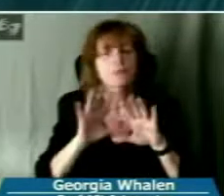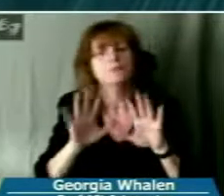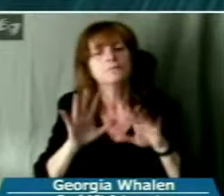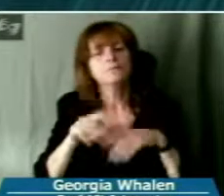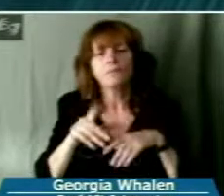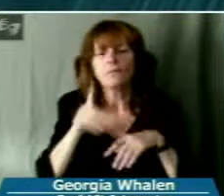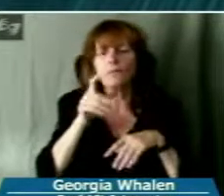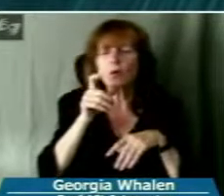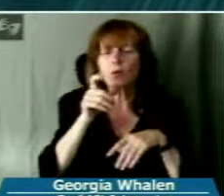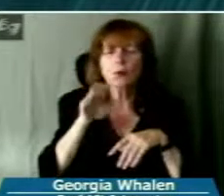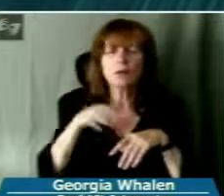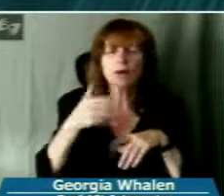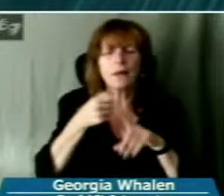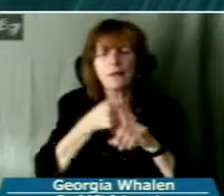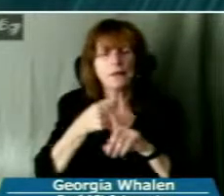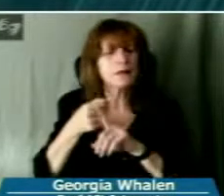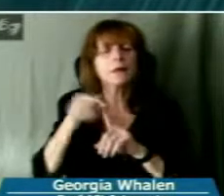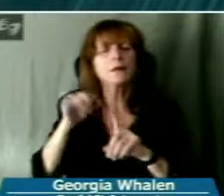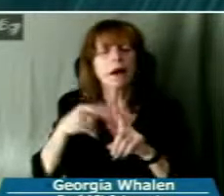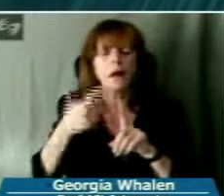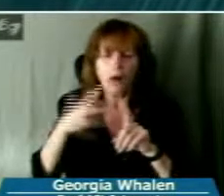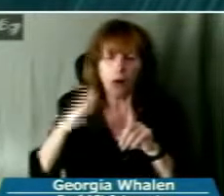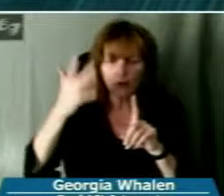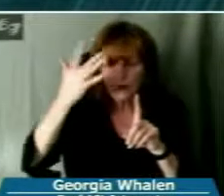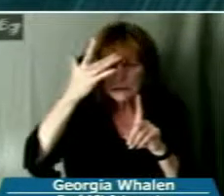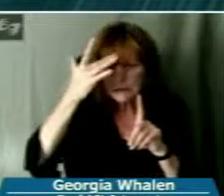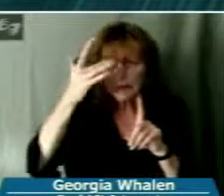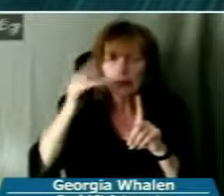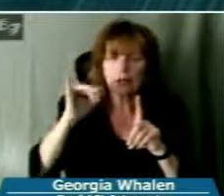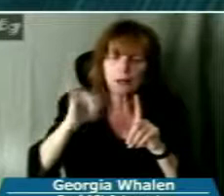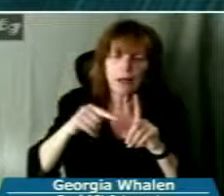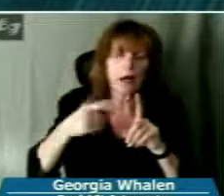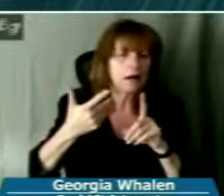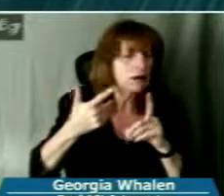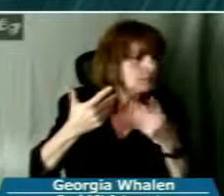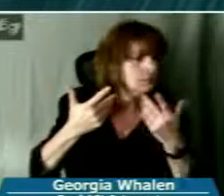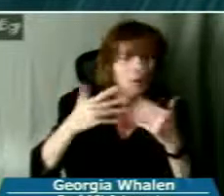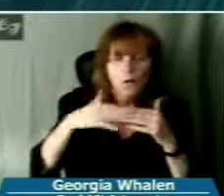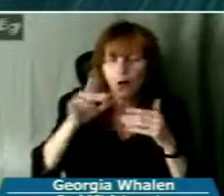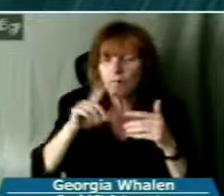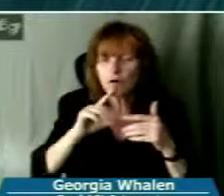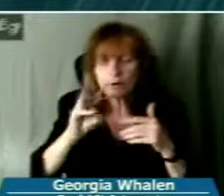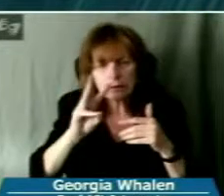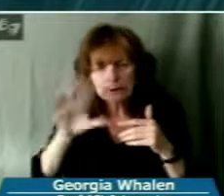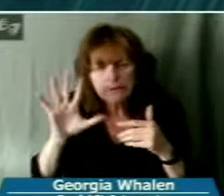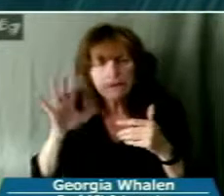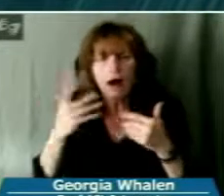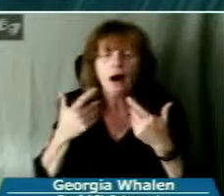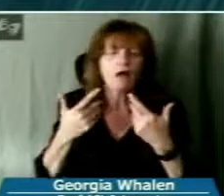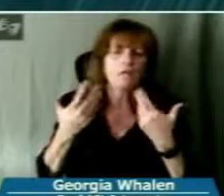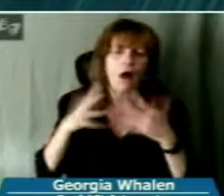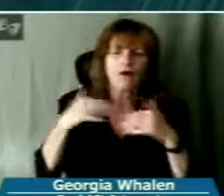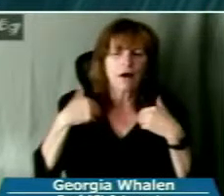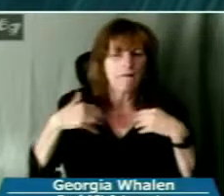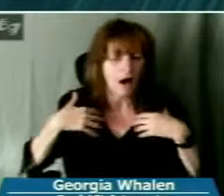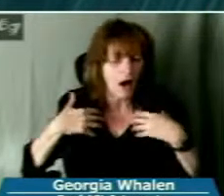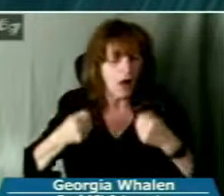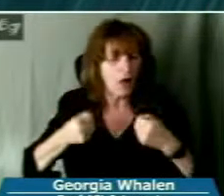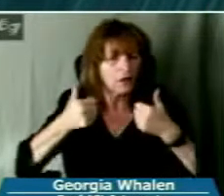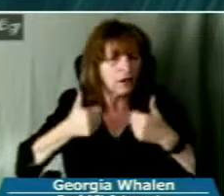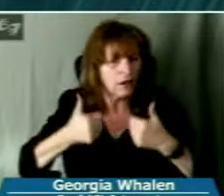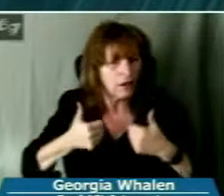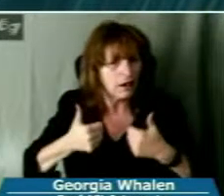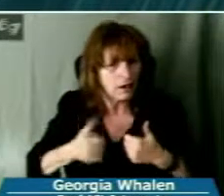this illness, those are who are over 65, those who have chronic medical conditions, who we are, of course, working very hard